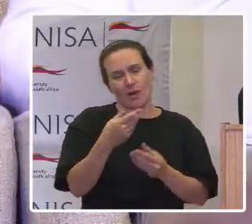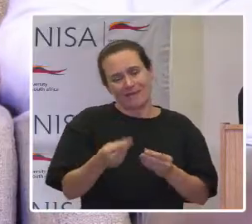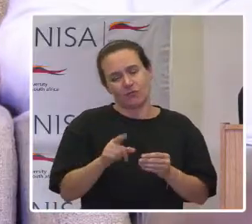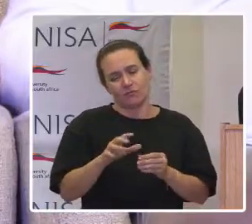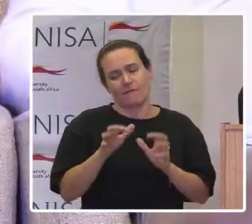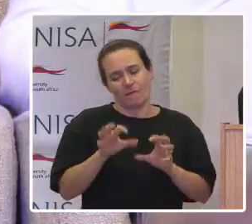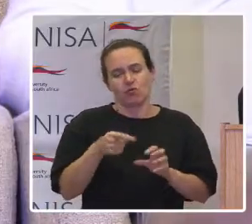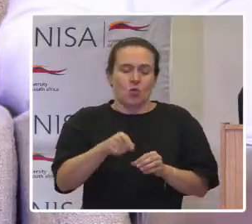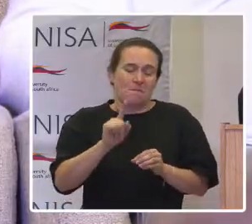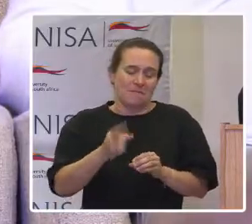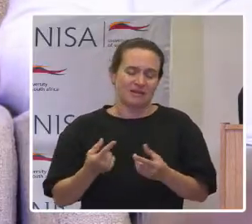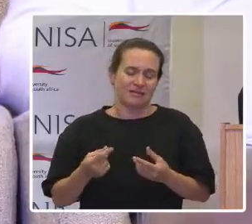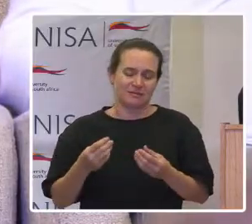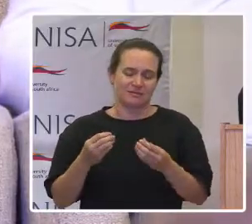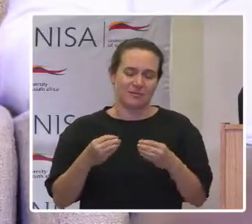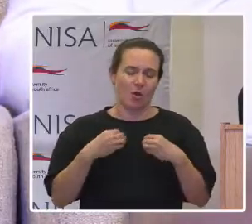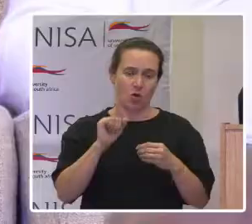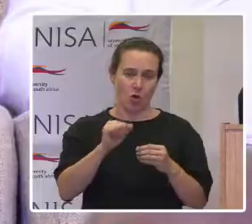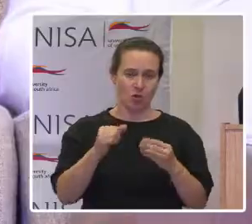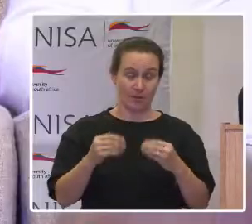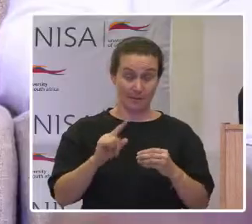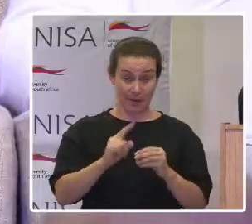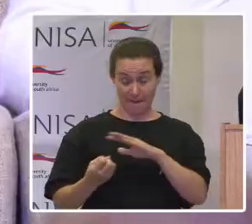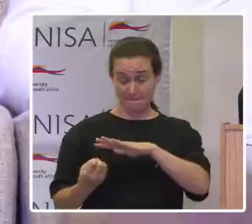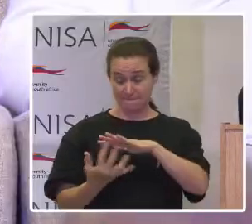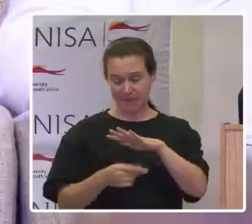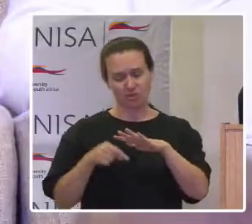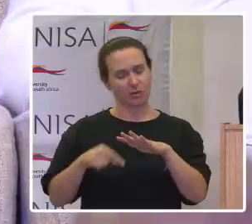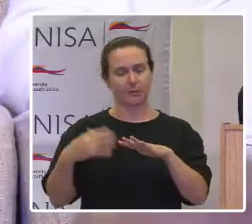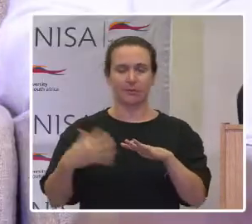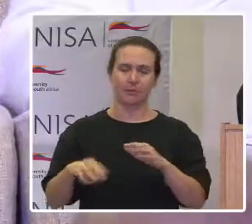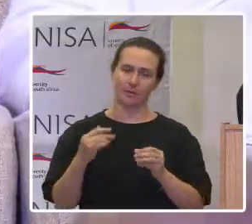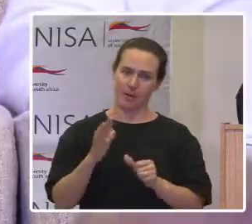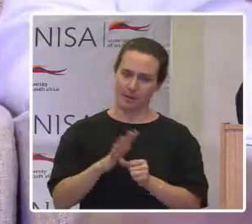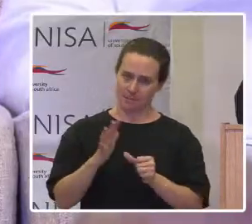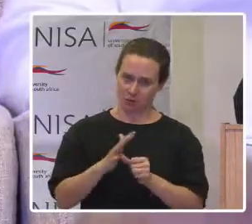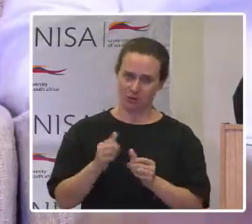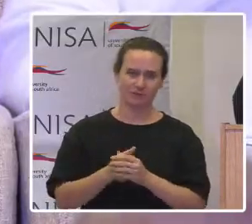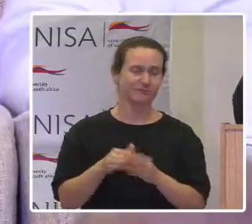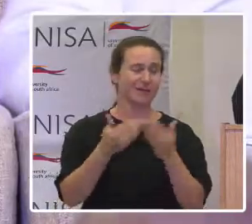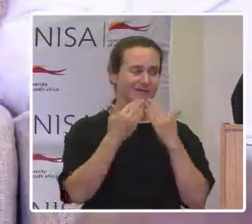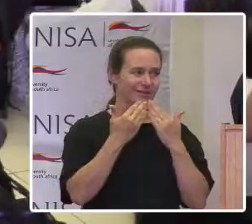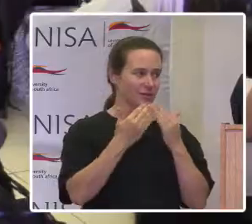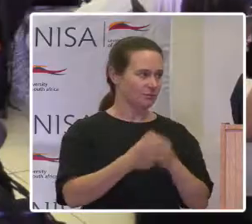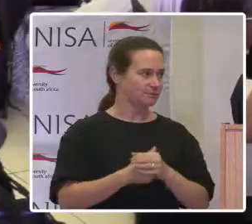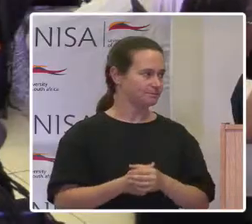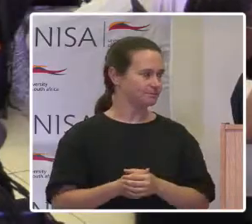entrepreneur. But then passion plays a very important role. Thank you. I wanted